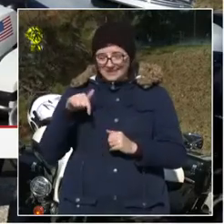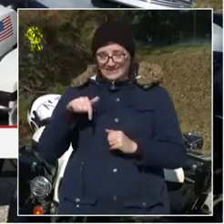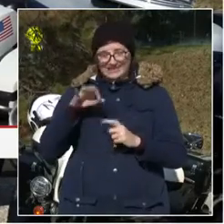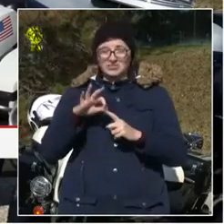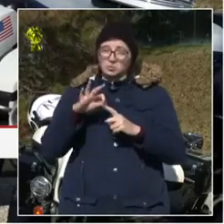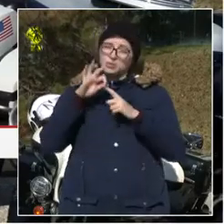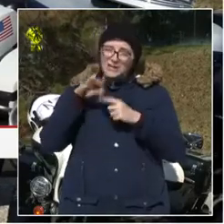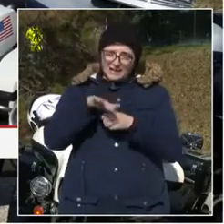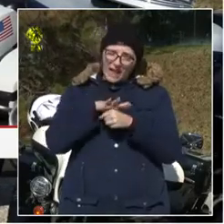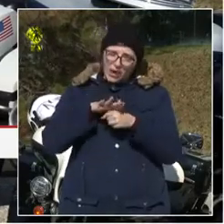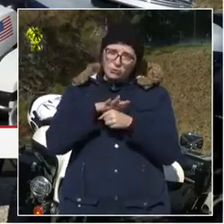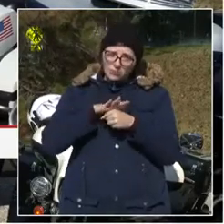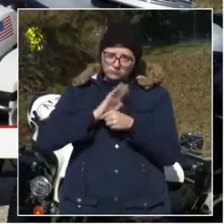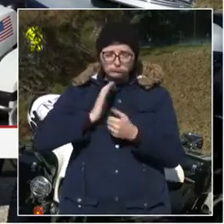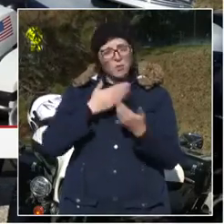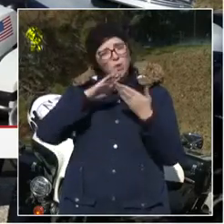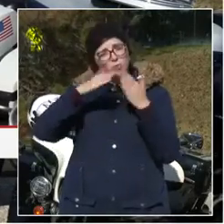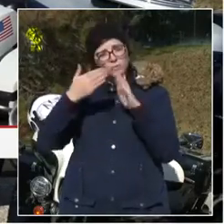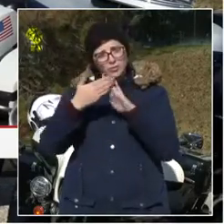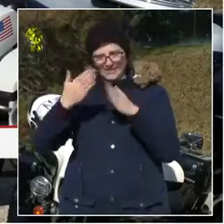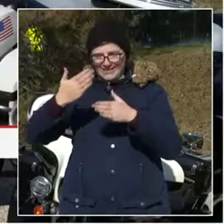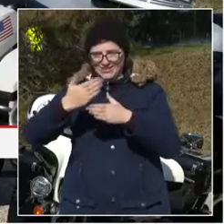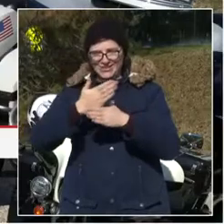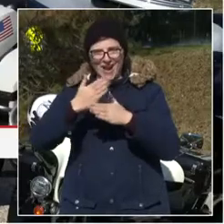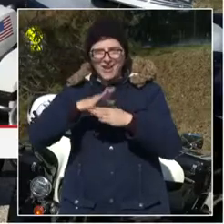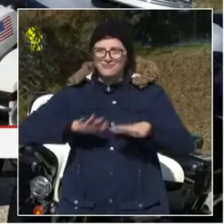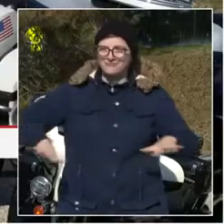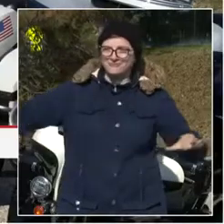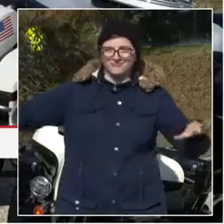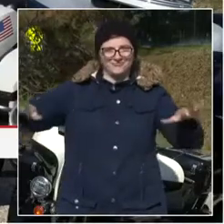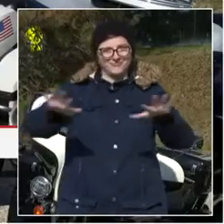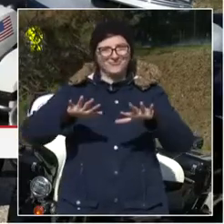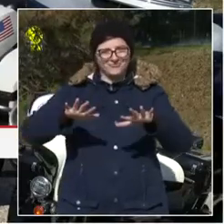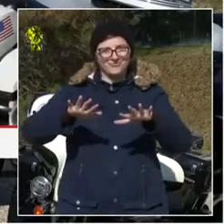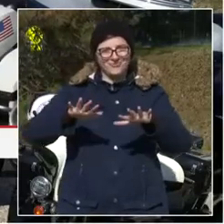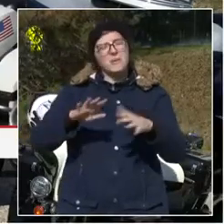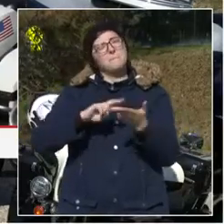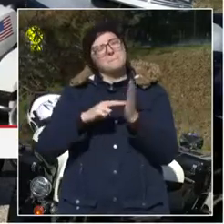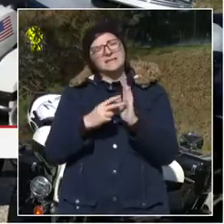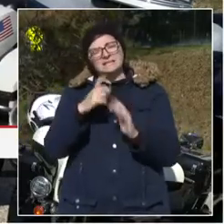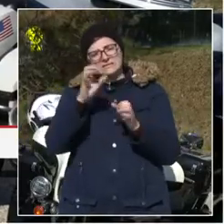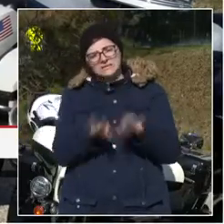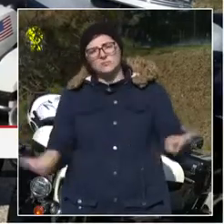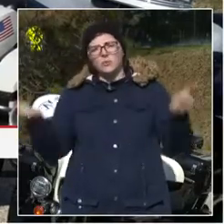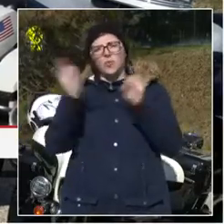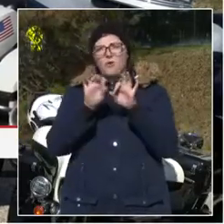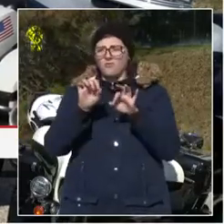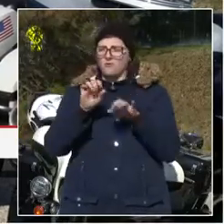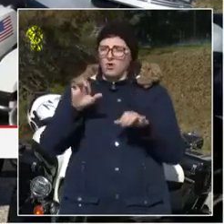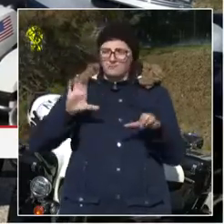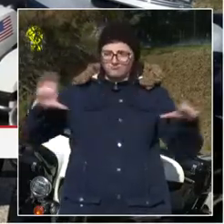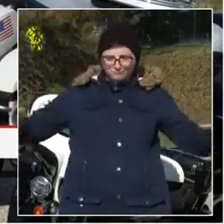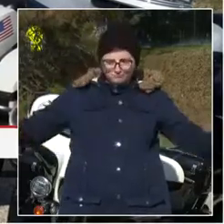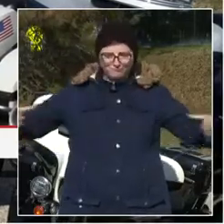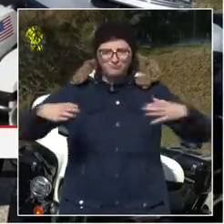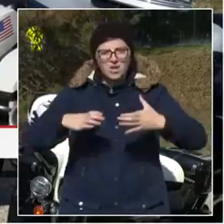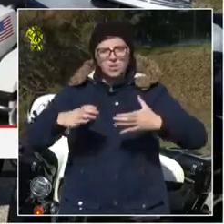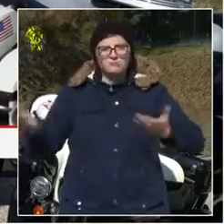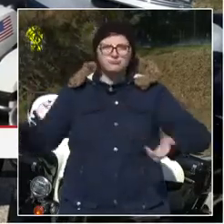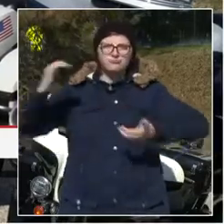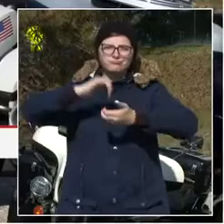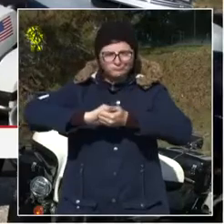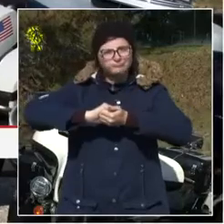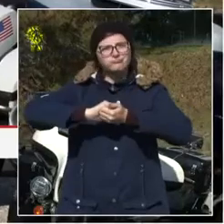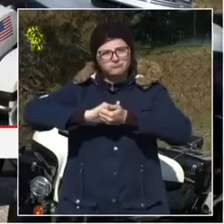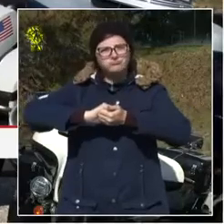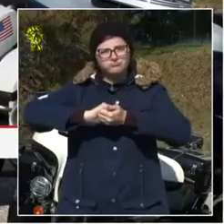metropolitan area, our community is a shared one. And it's because of this, it's critical that we come together to combat these tragedies as a